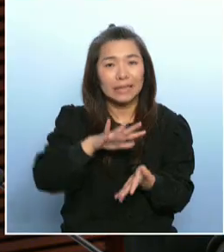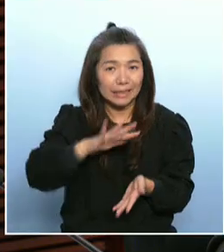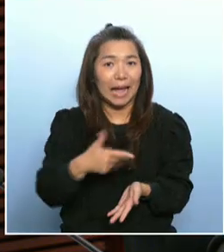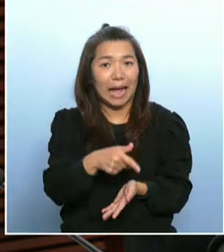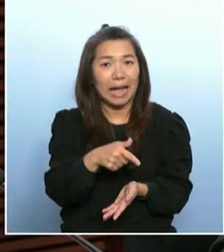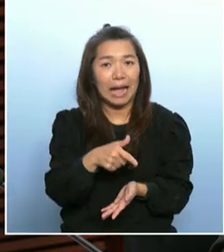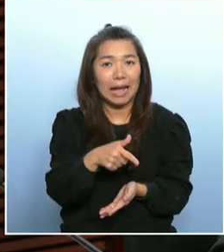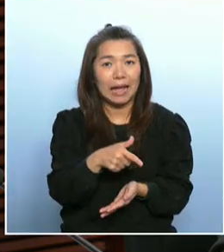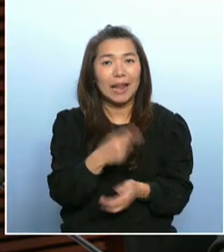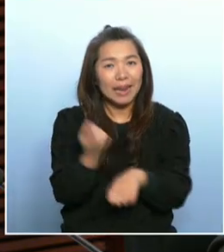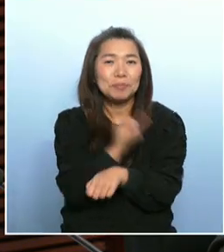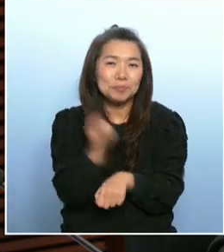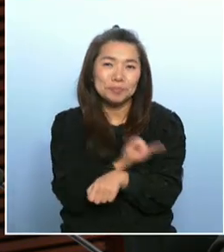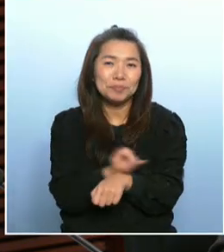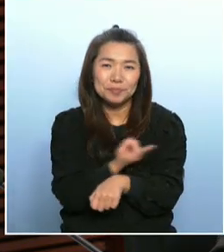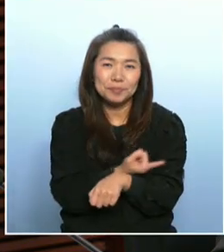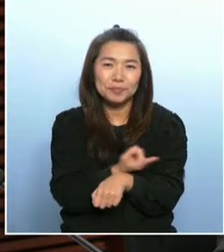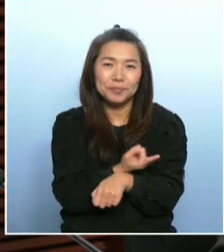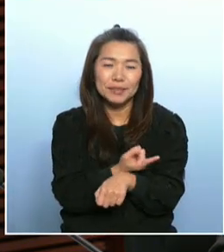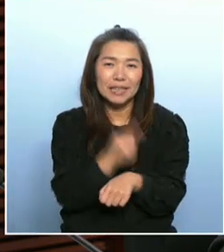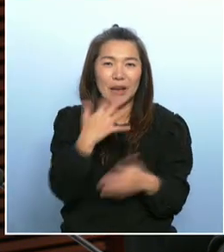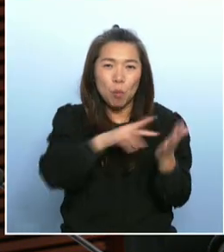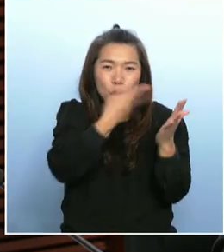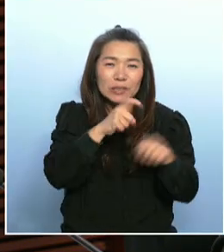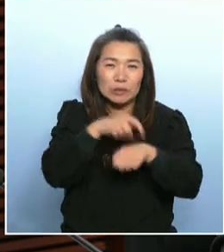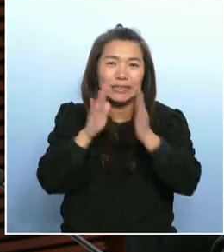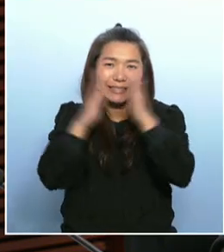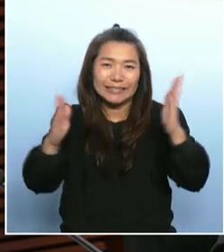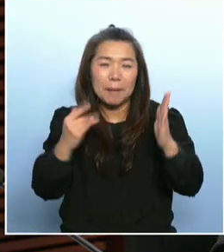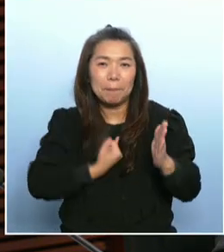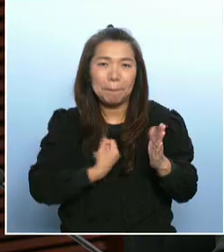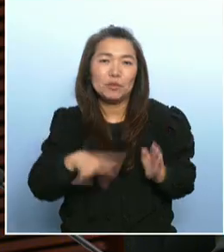The wheelchairs for rent may not completely suit the needs of individual